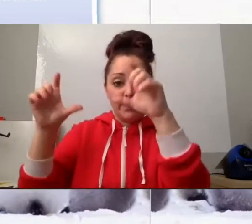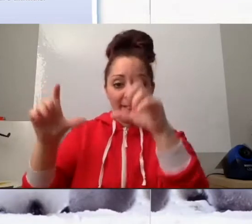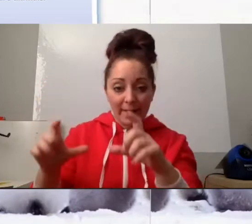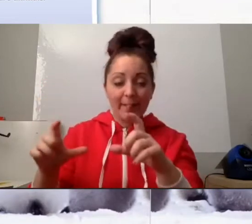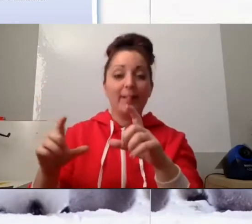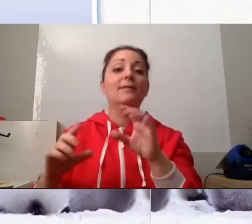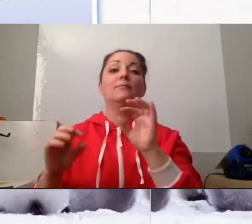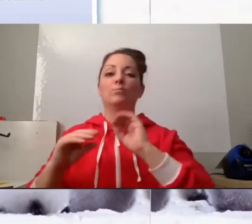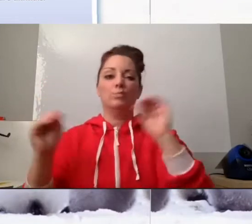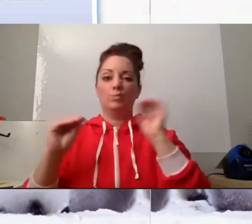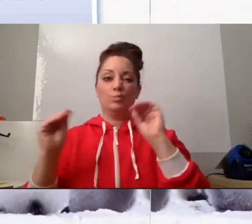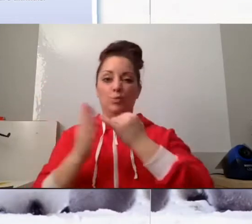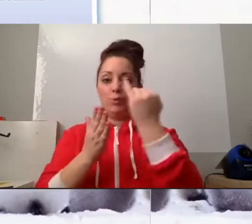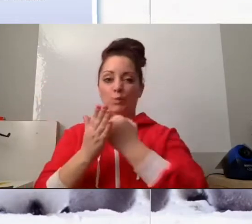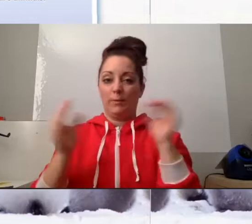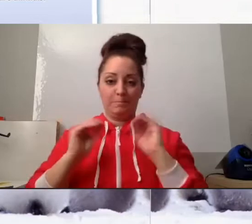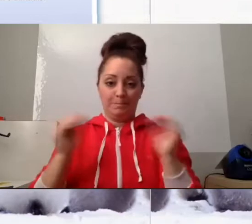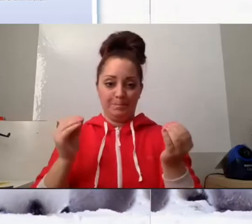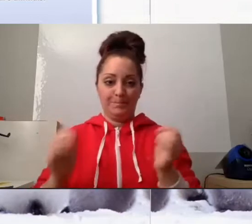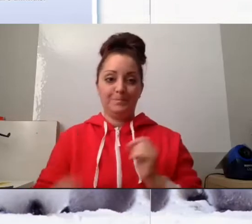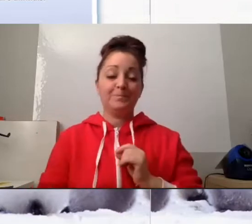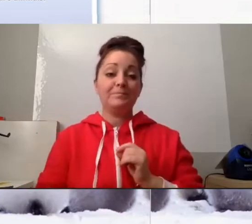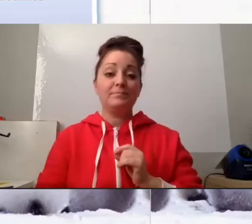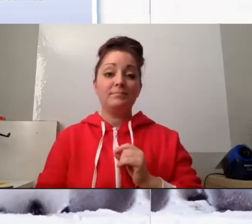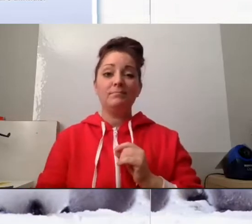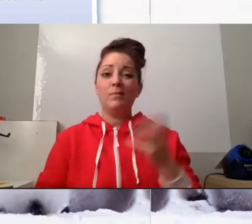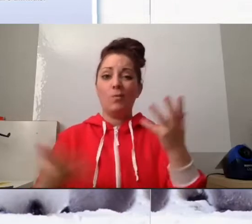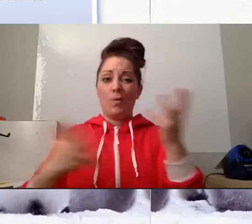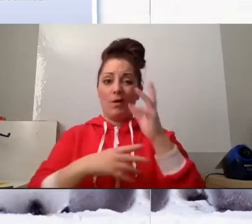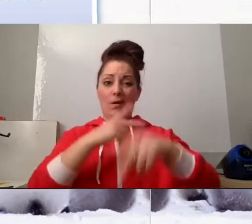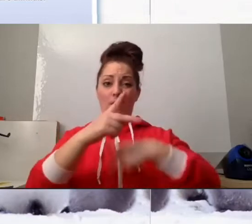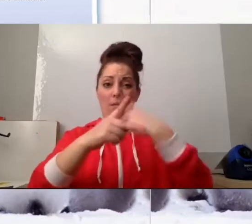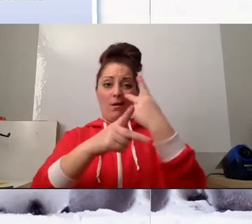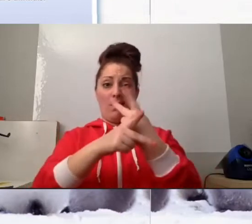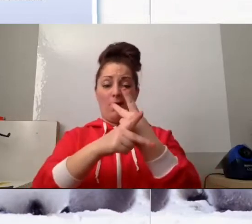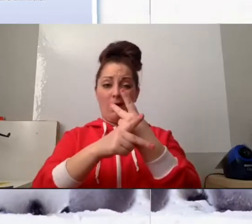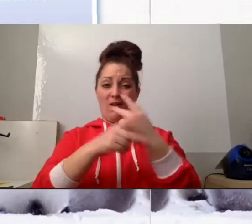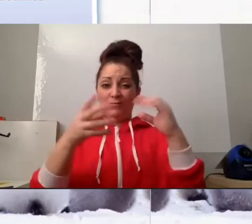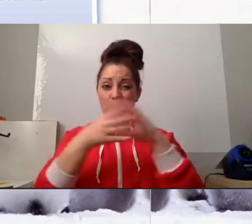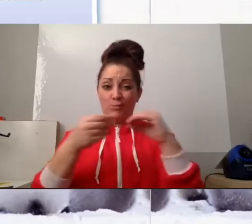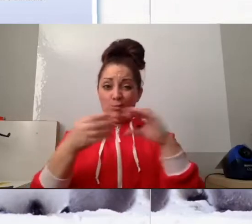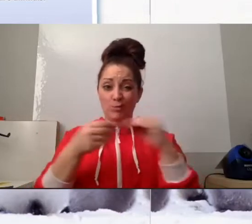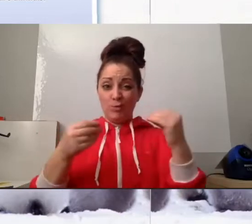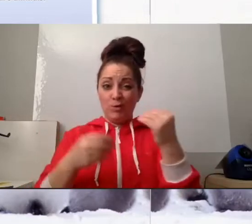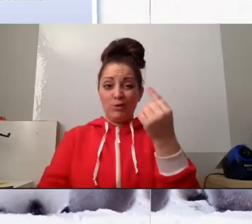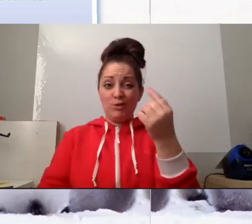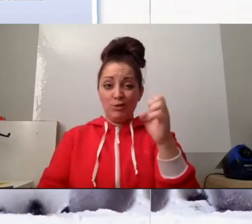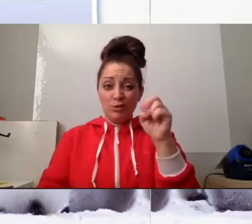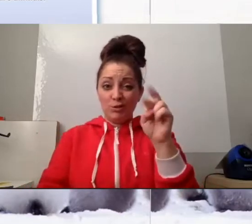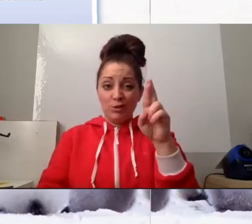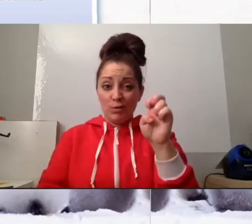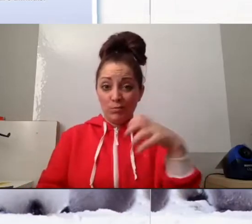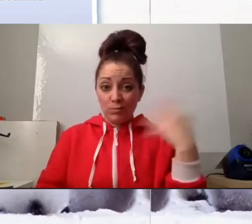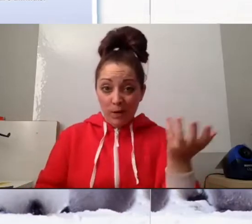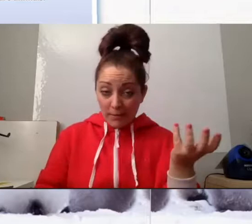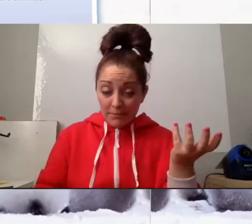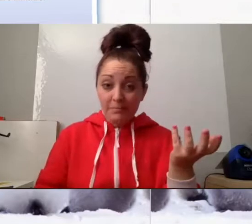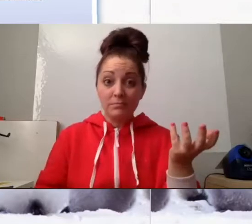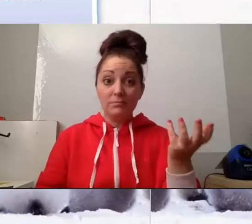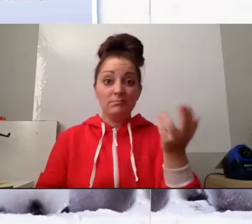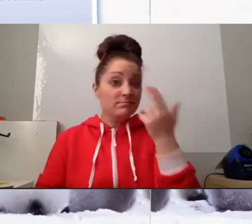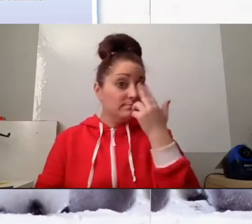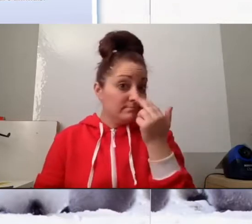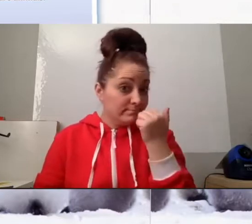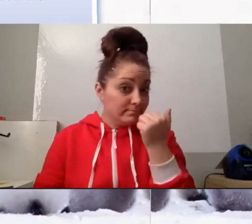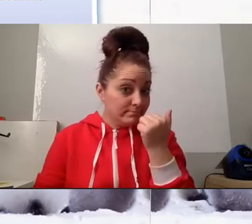because it's a bunch of pictures. So there's no drawings. What kind of story do we have this week? What's